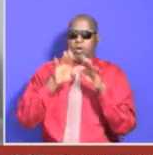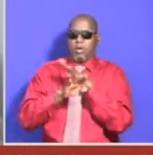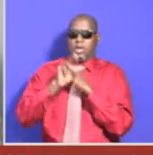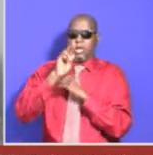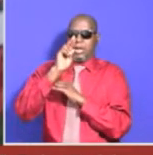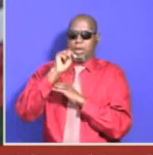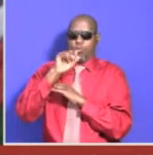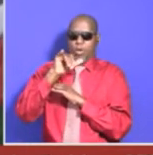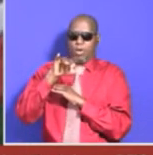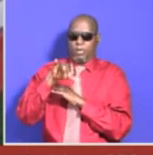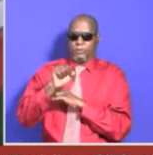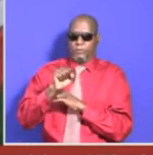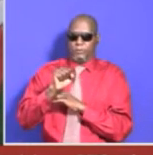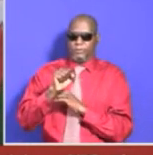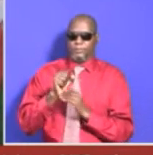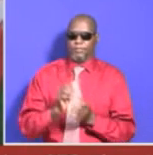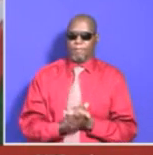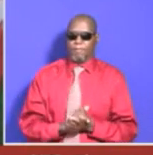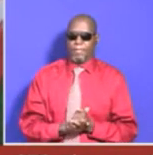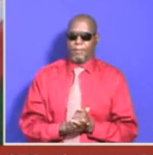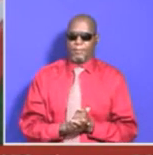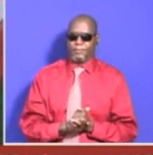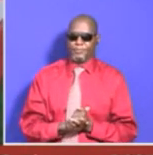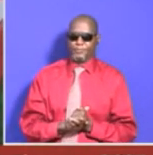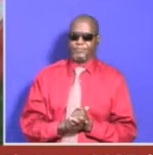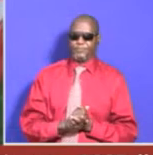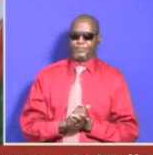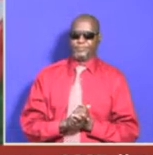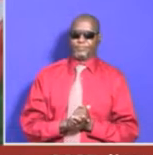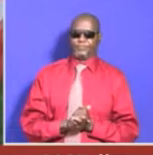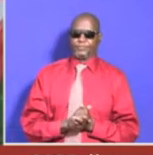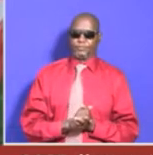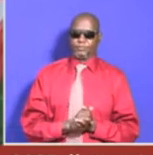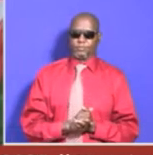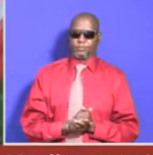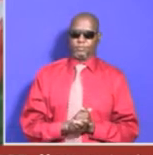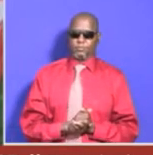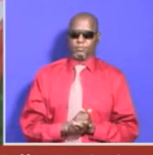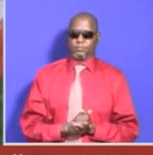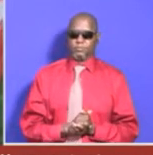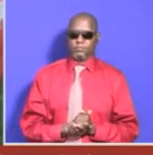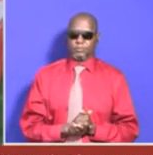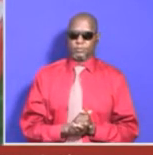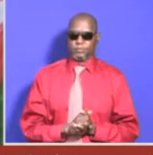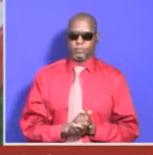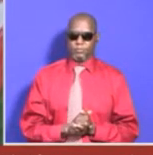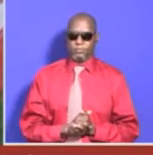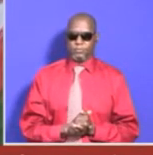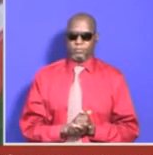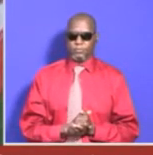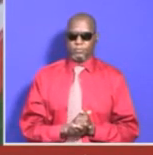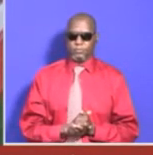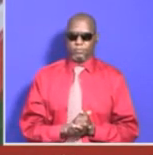ya NYS. Reporting for Hope TV Newswatch, I'm Grace Ahati.